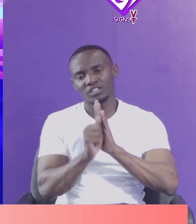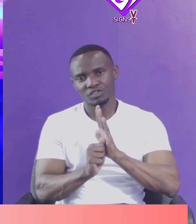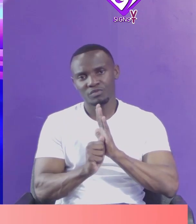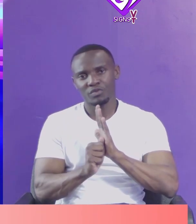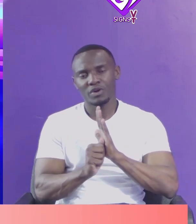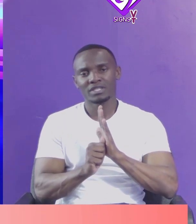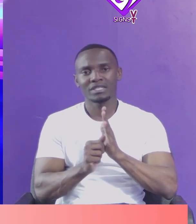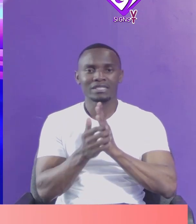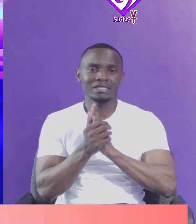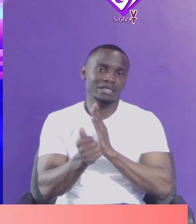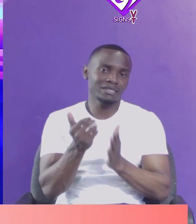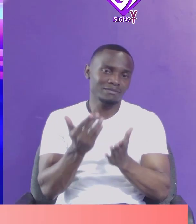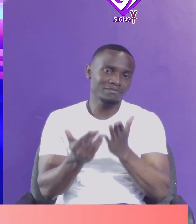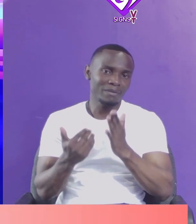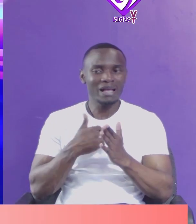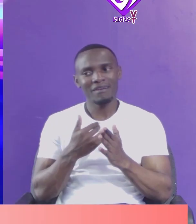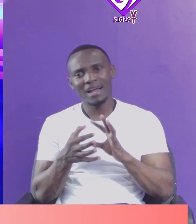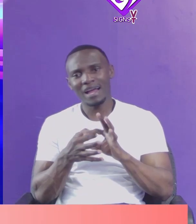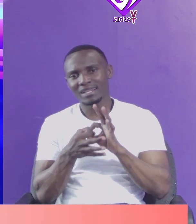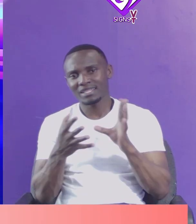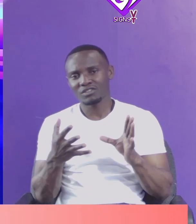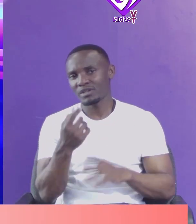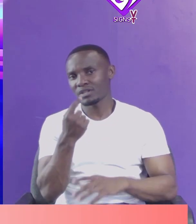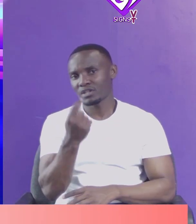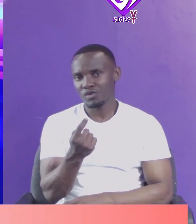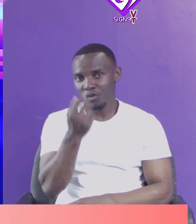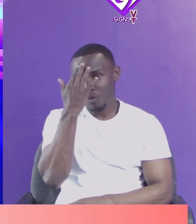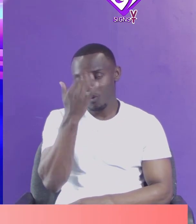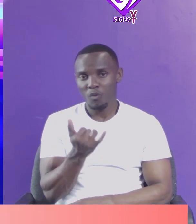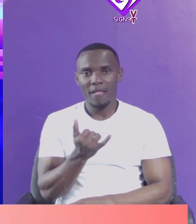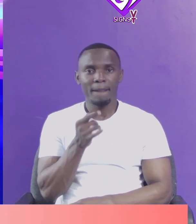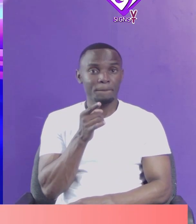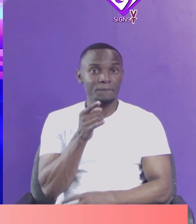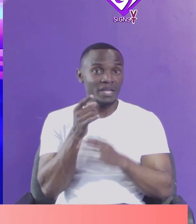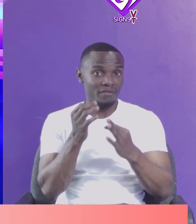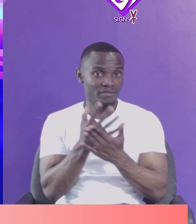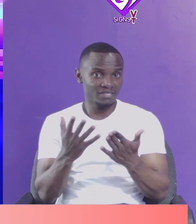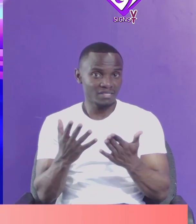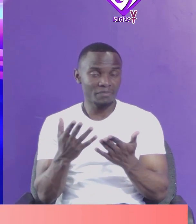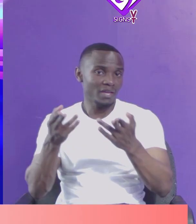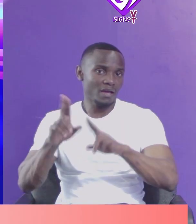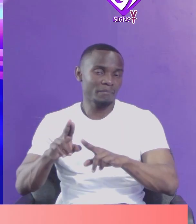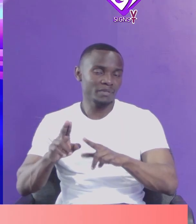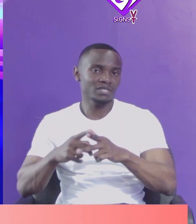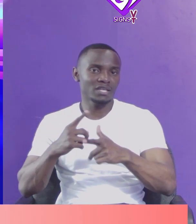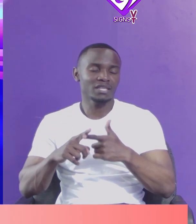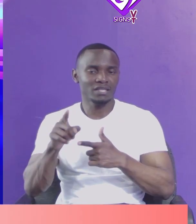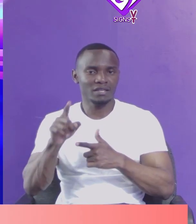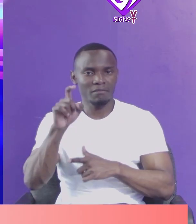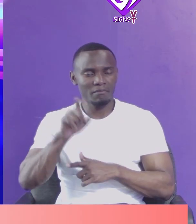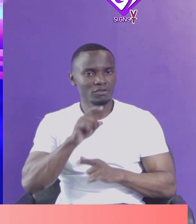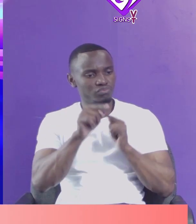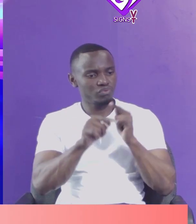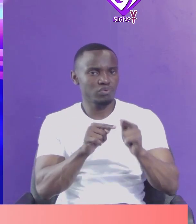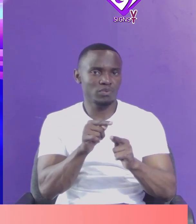think maybe there's just a disconnect because he's the kind of player that if something goes wrong, he's going to call out someone. Yeah. But, like